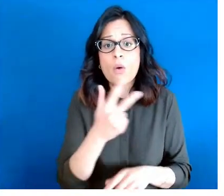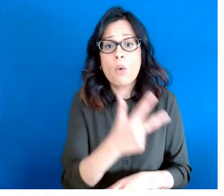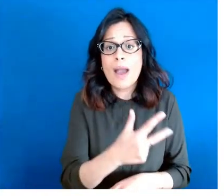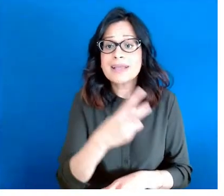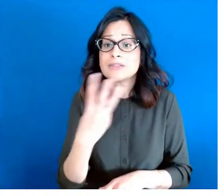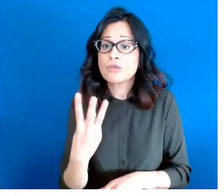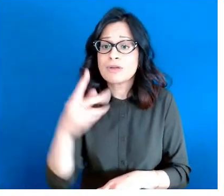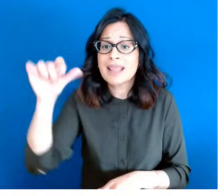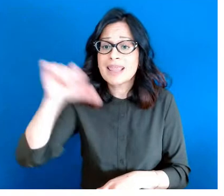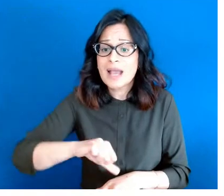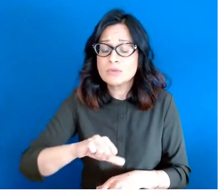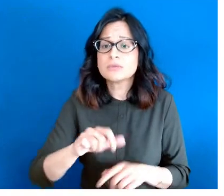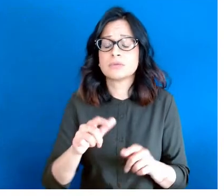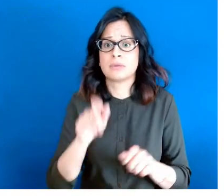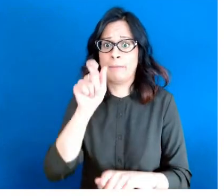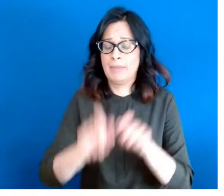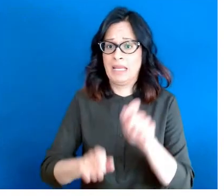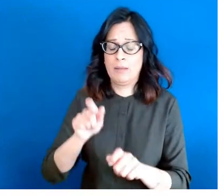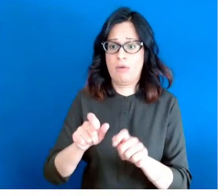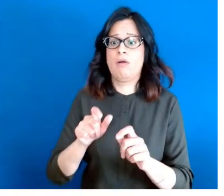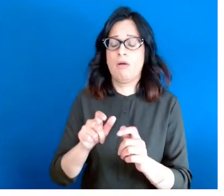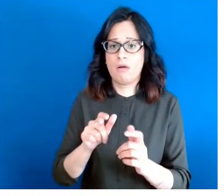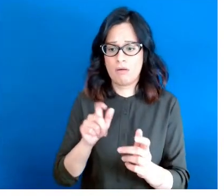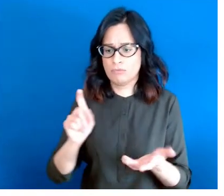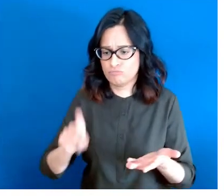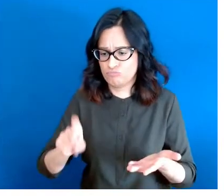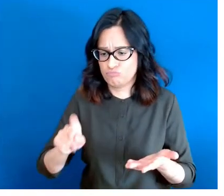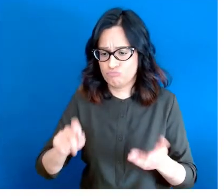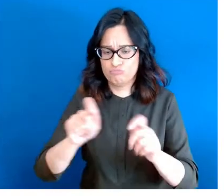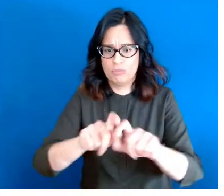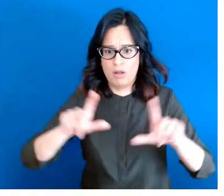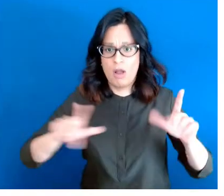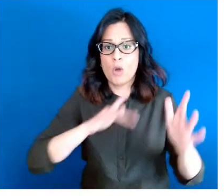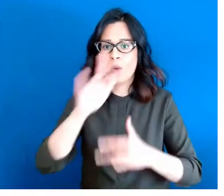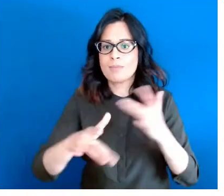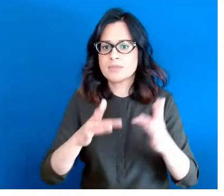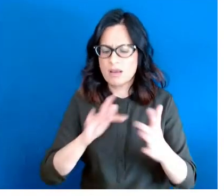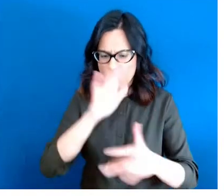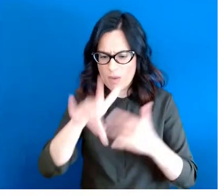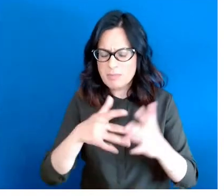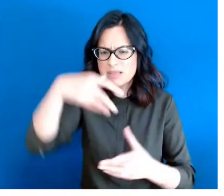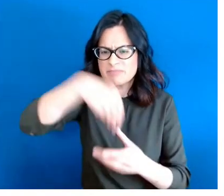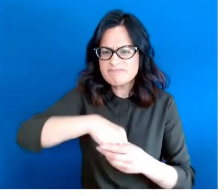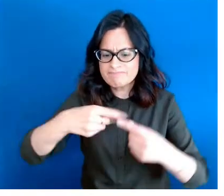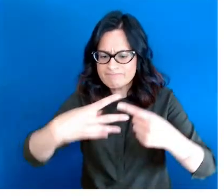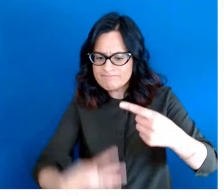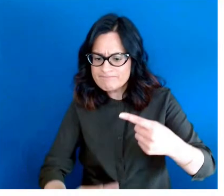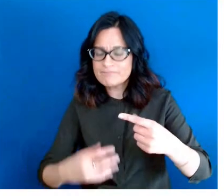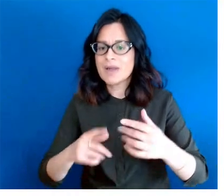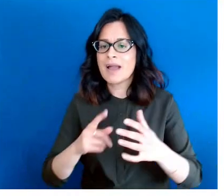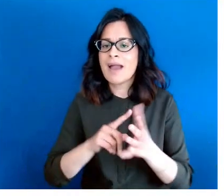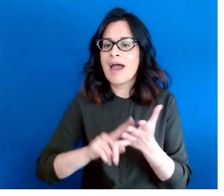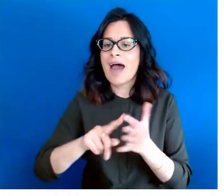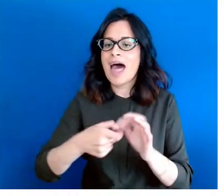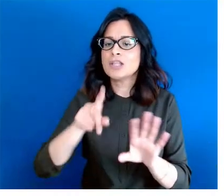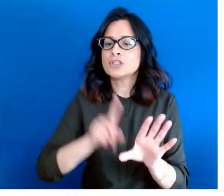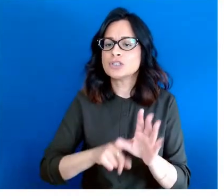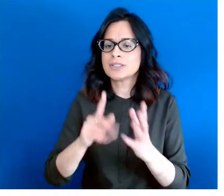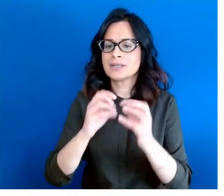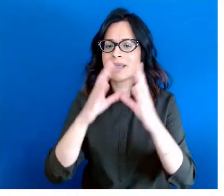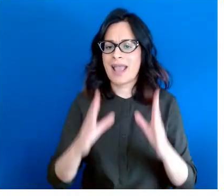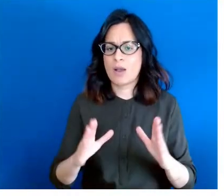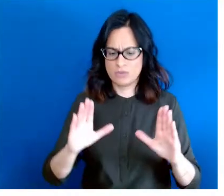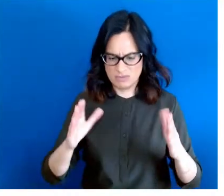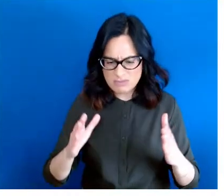83,300 people visiting our website every month. The website includes our allergy house, weaning resources,